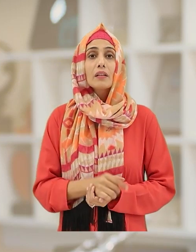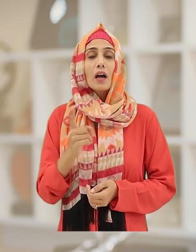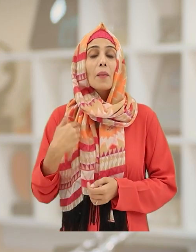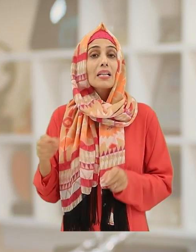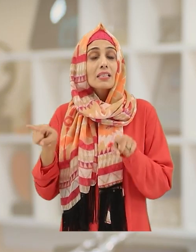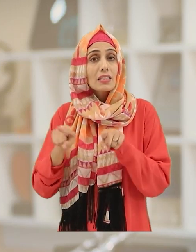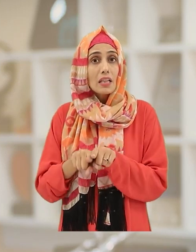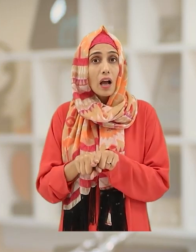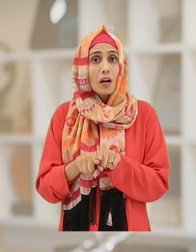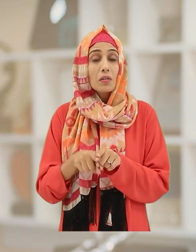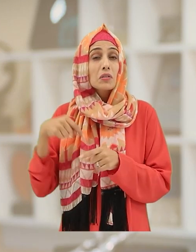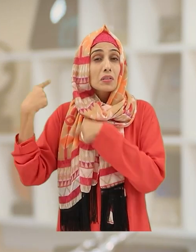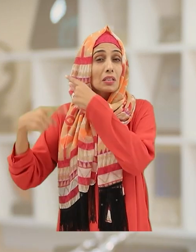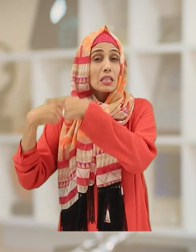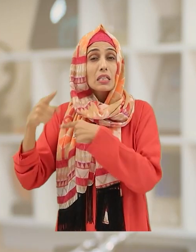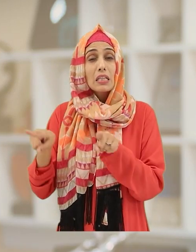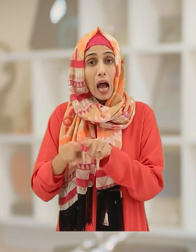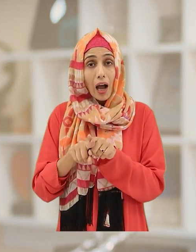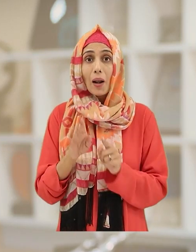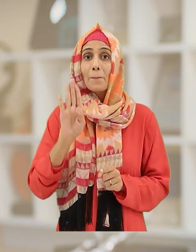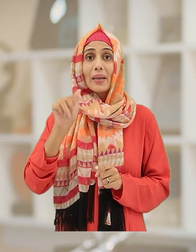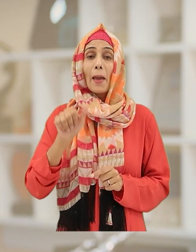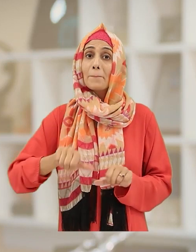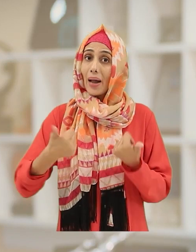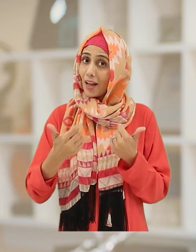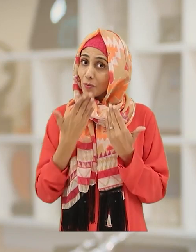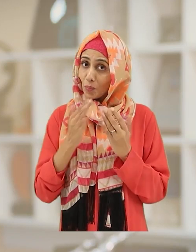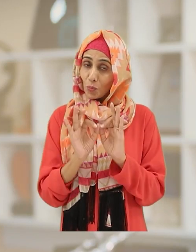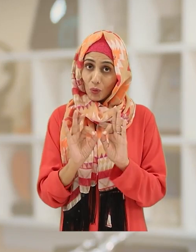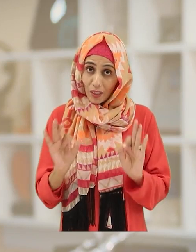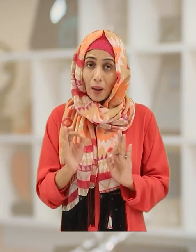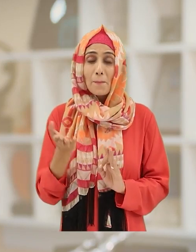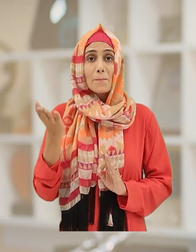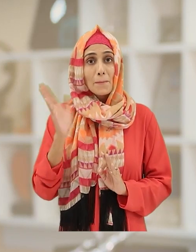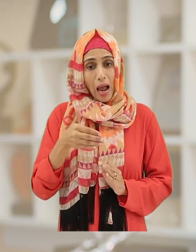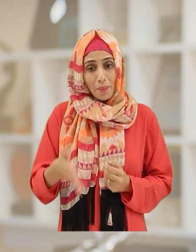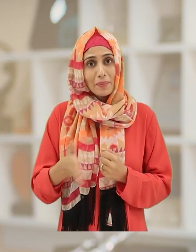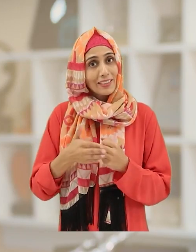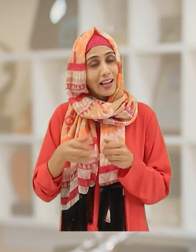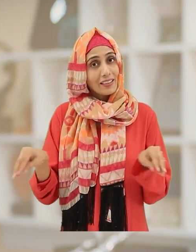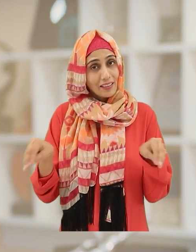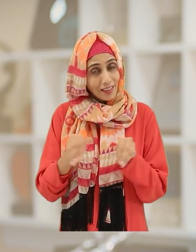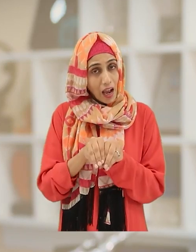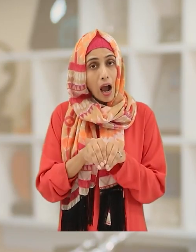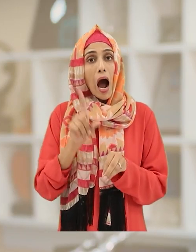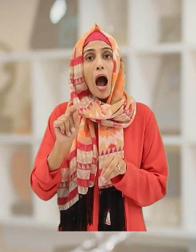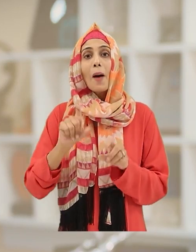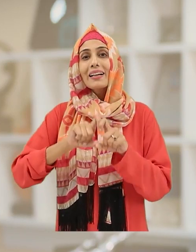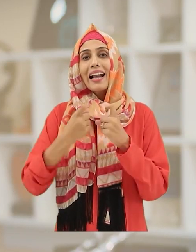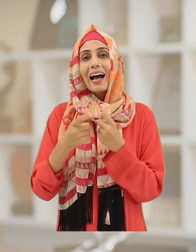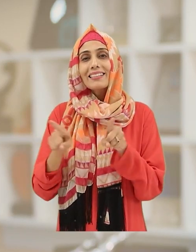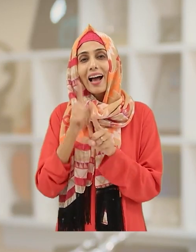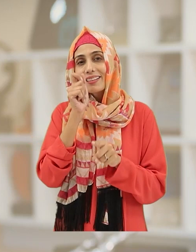us all these years. She graduated the BA program. She's recently married to one of